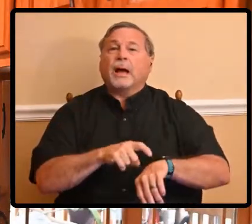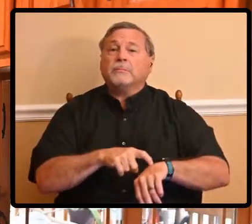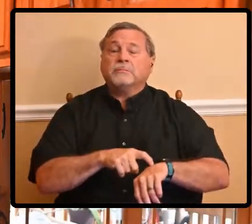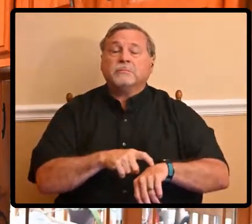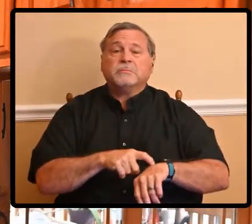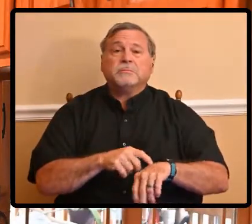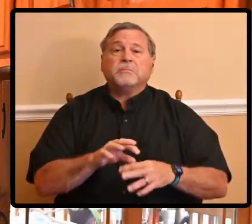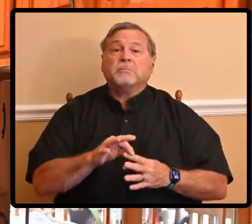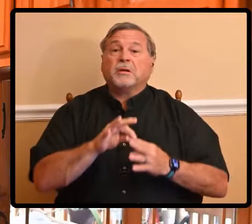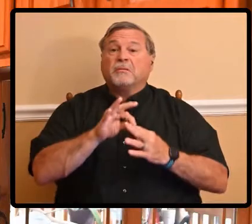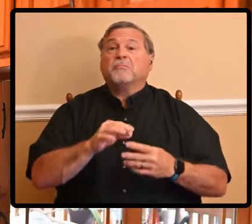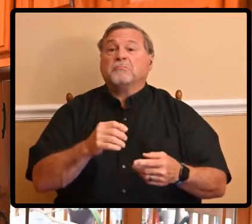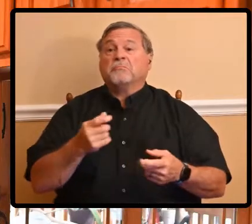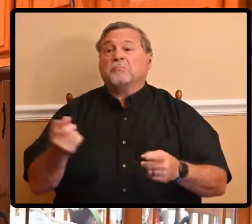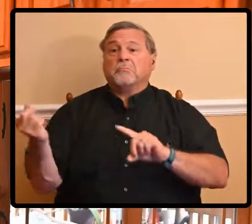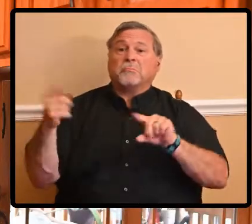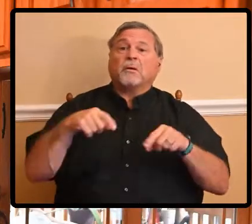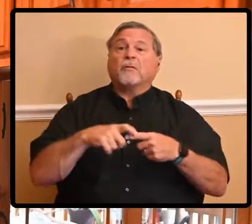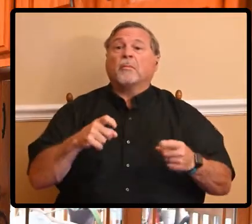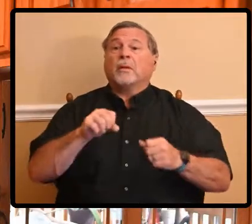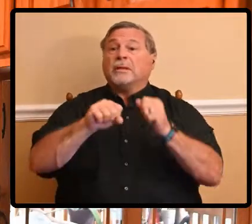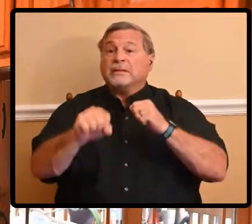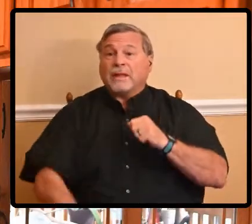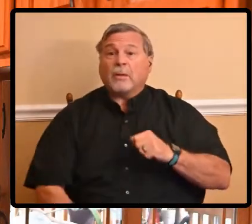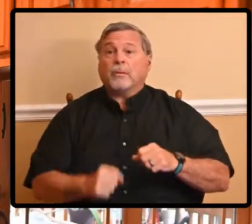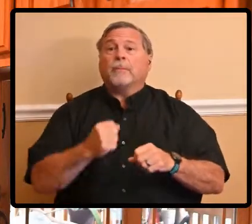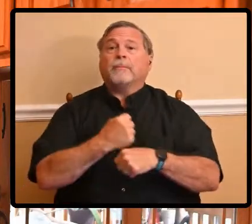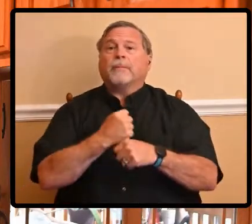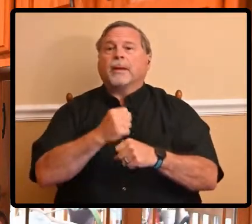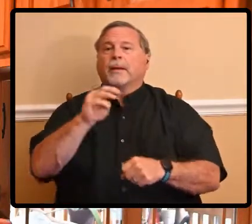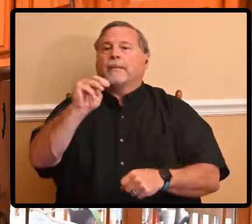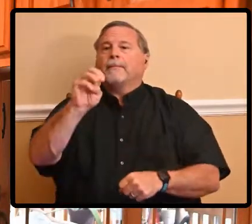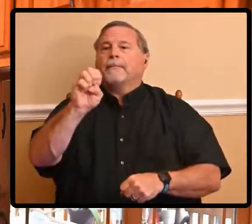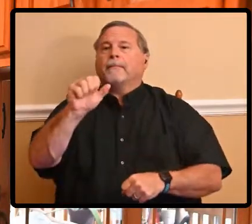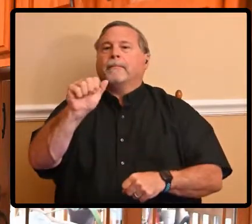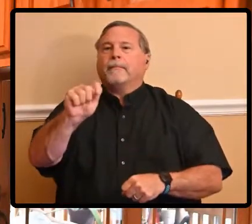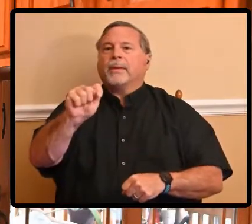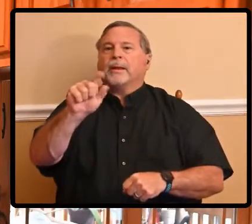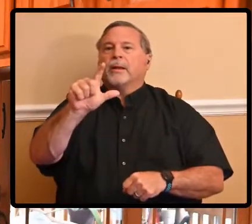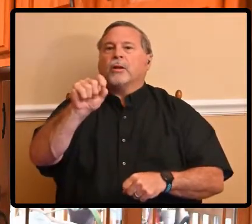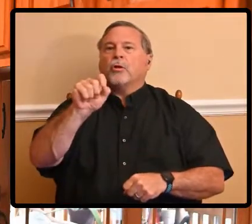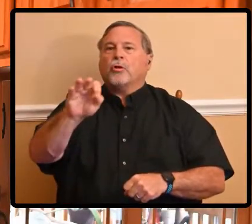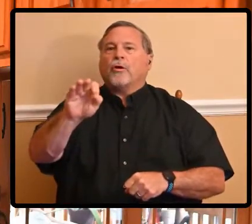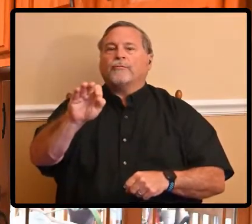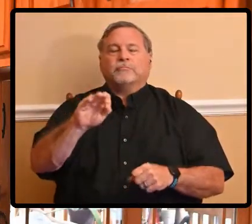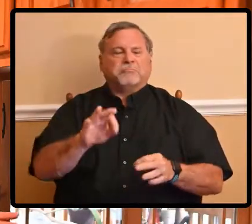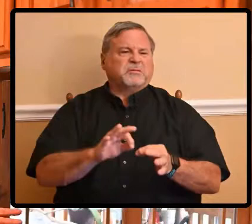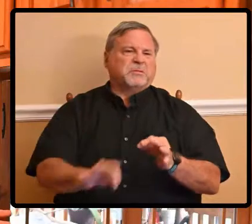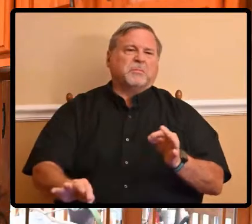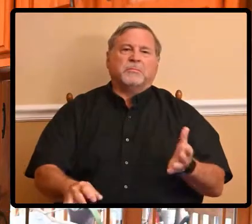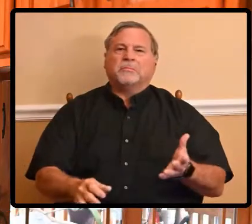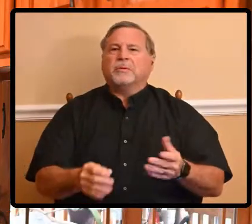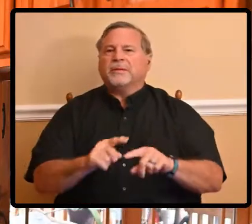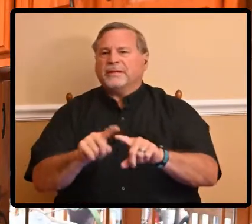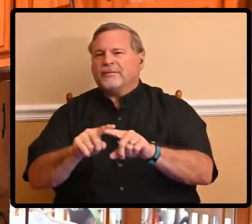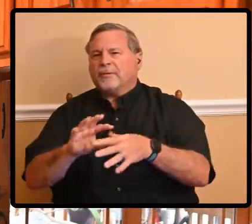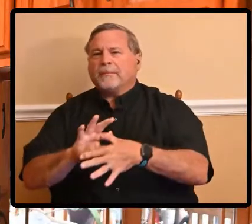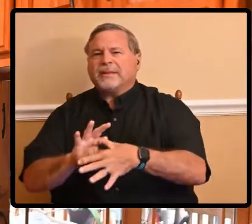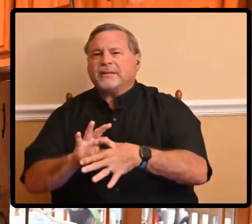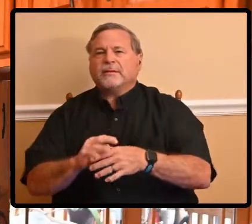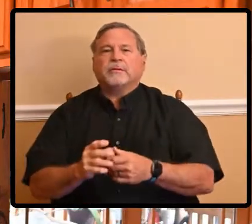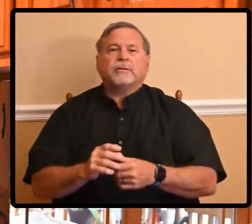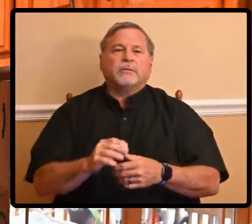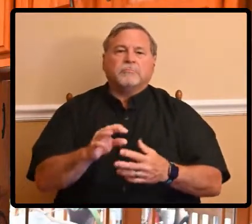times, especially if you're from the South. We'd like to make meatloaf. Pretty simple thing to put together. Got a couple different